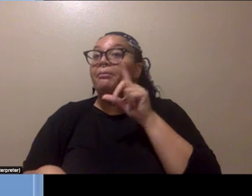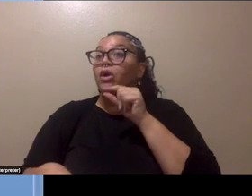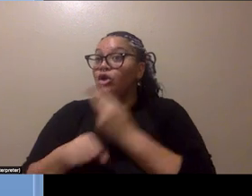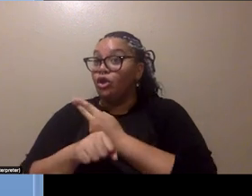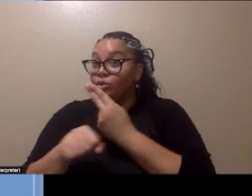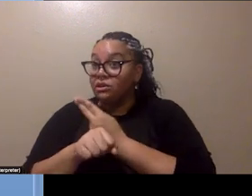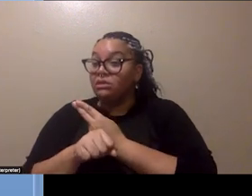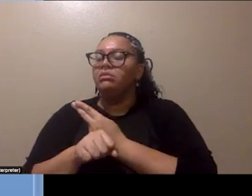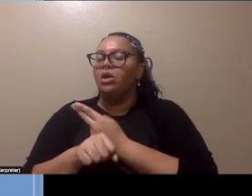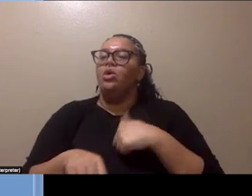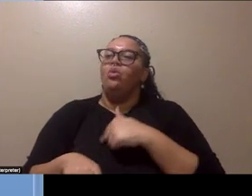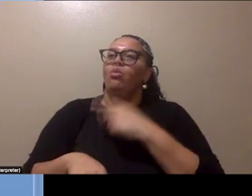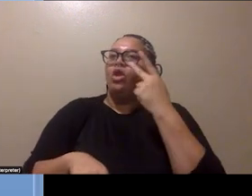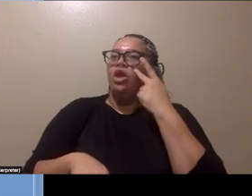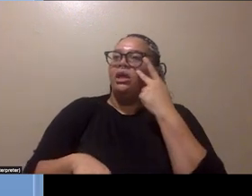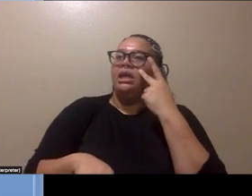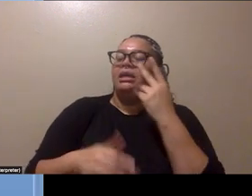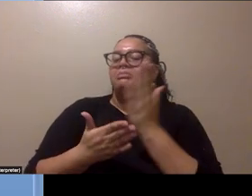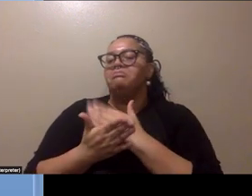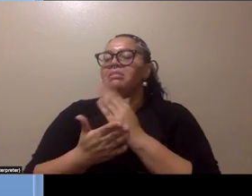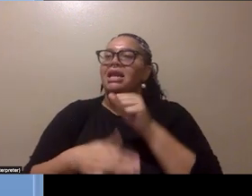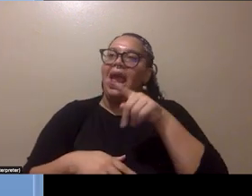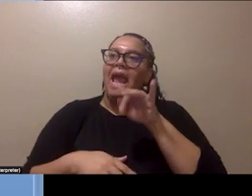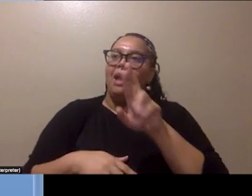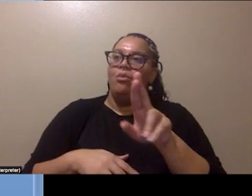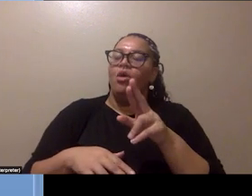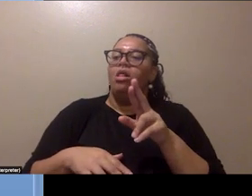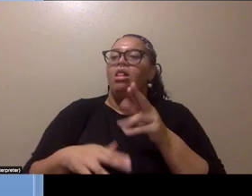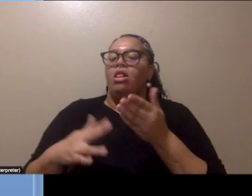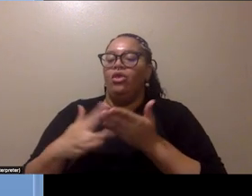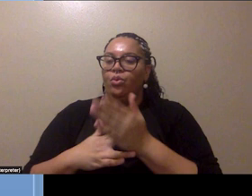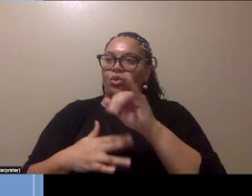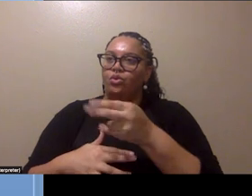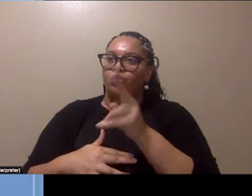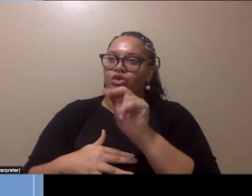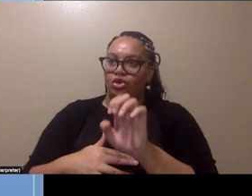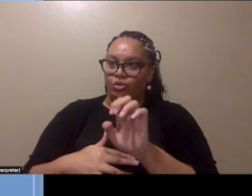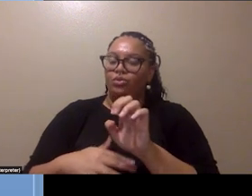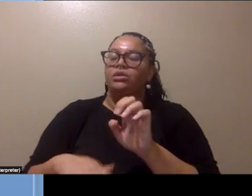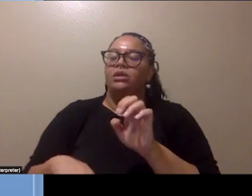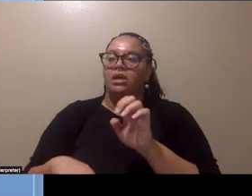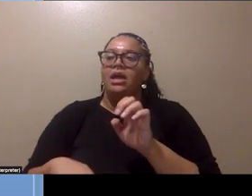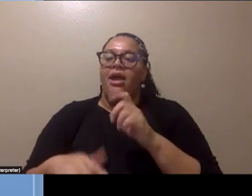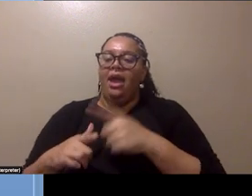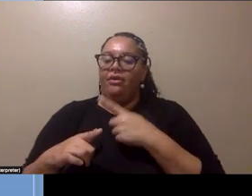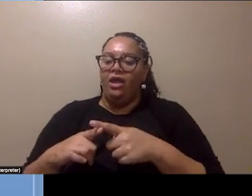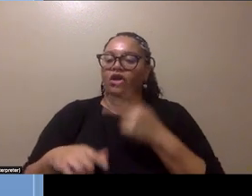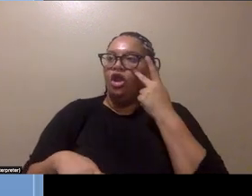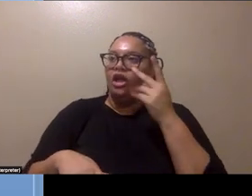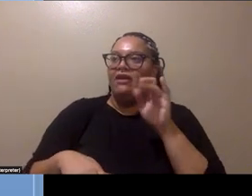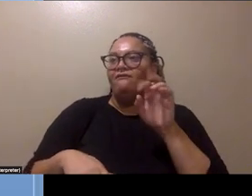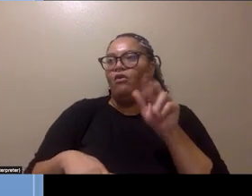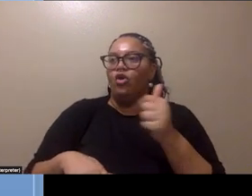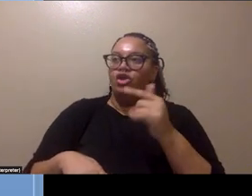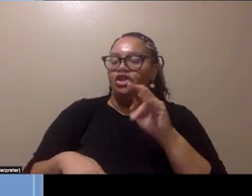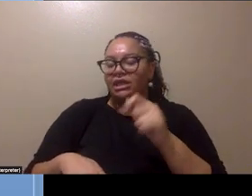to detect bird use of snags, we were looking at them from mid-April through June. And then when we were measuring characteristics on snags, we